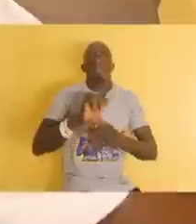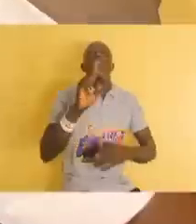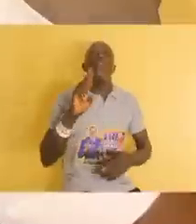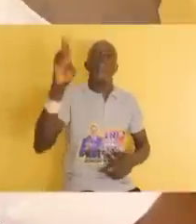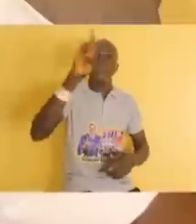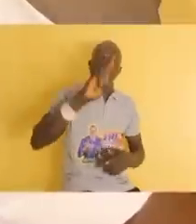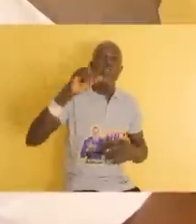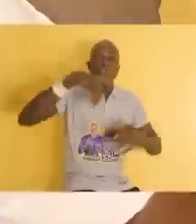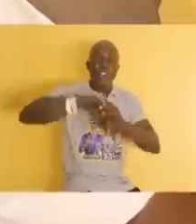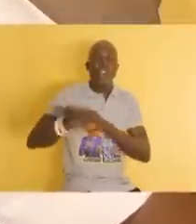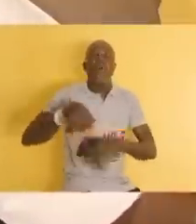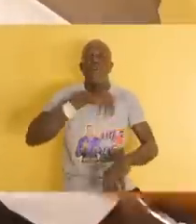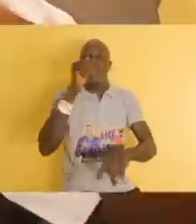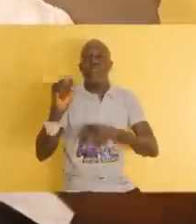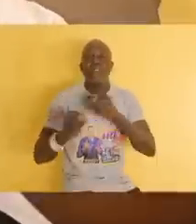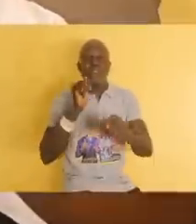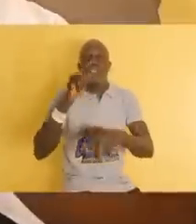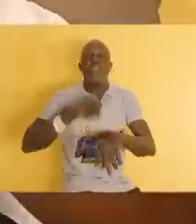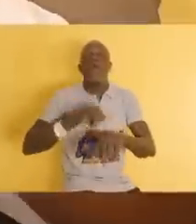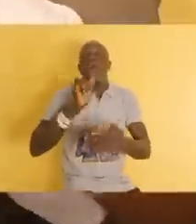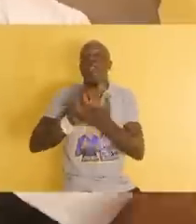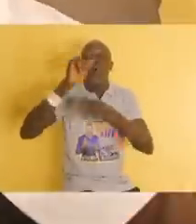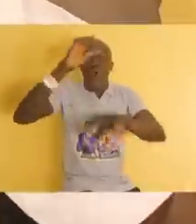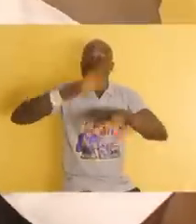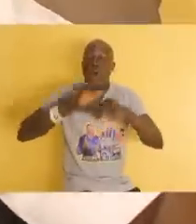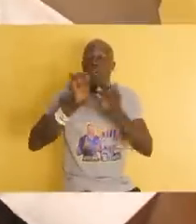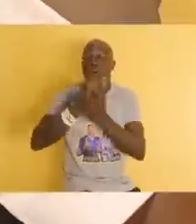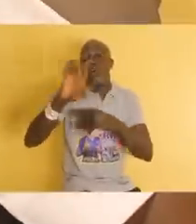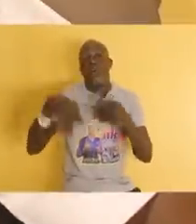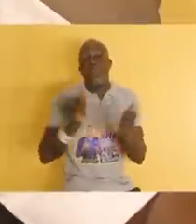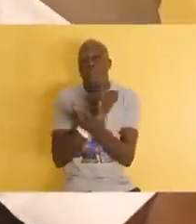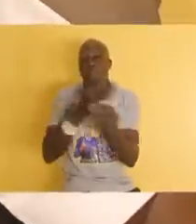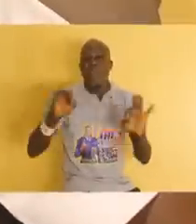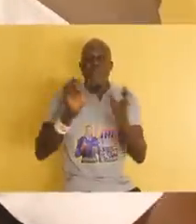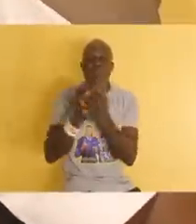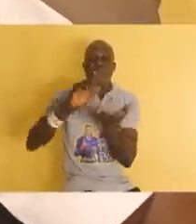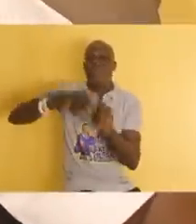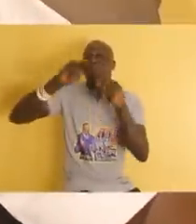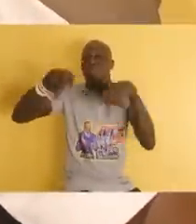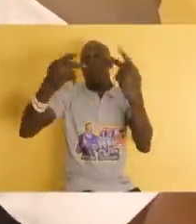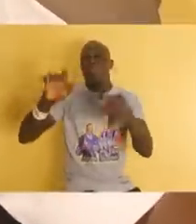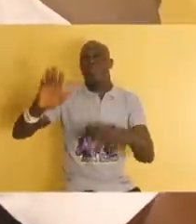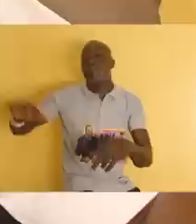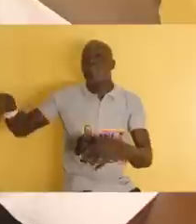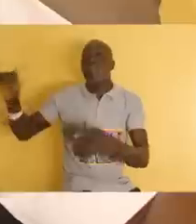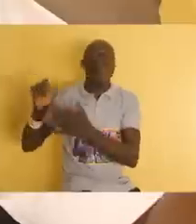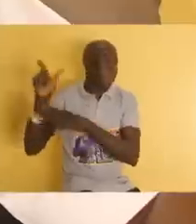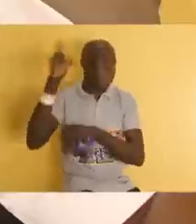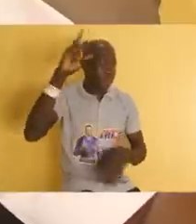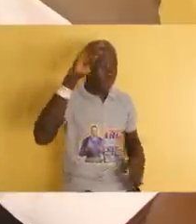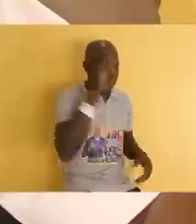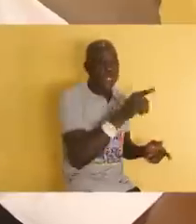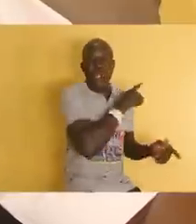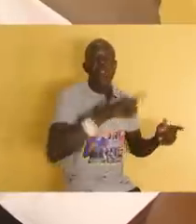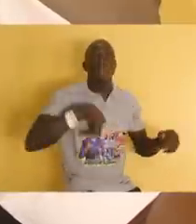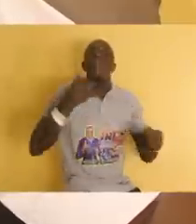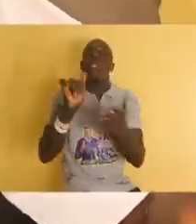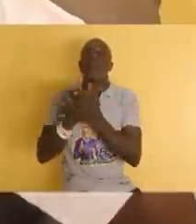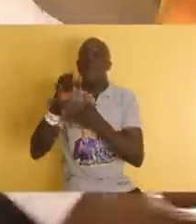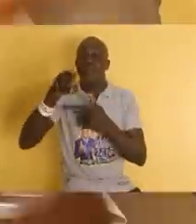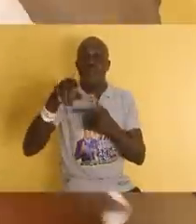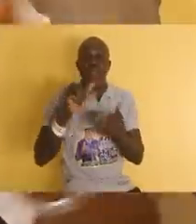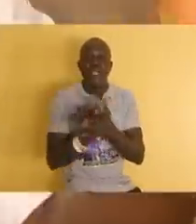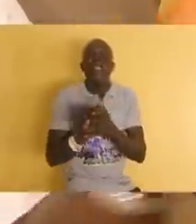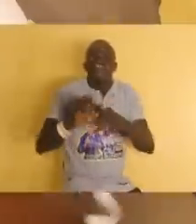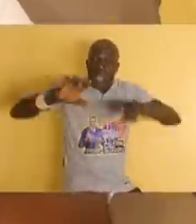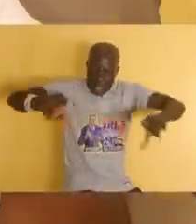they are using their own tenor. Lara, I want to do a part of this glorious thing I'm talking about. Listen to me. Pe, the Lord